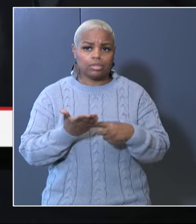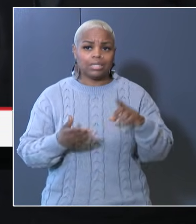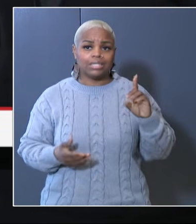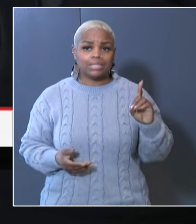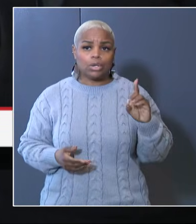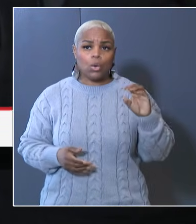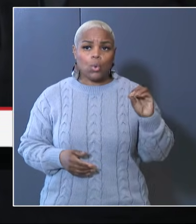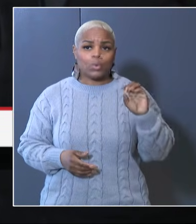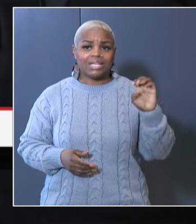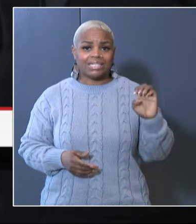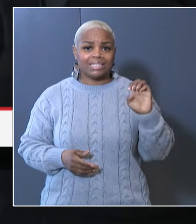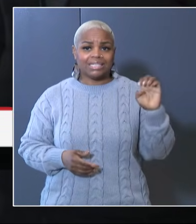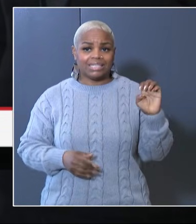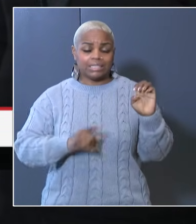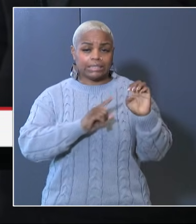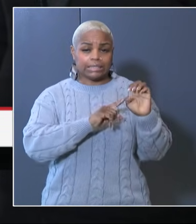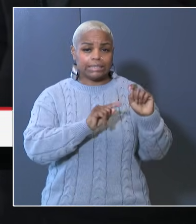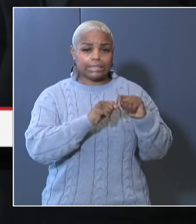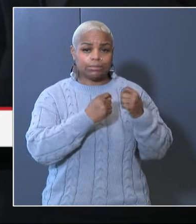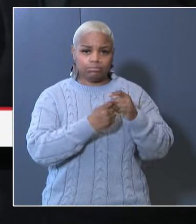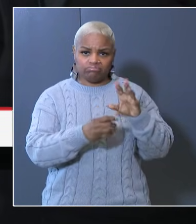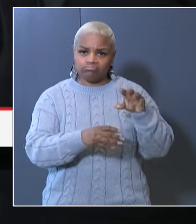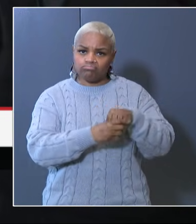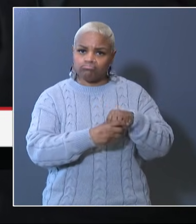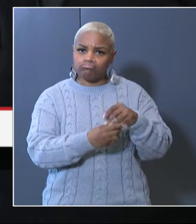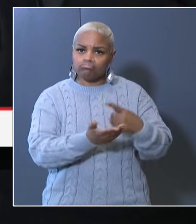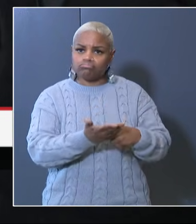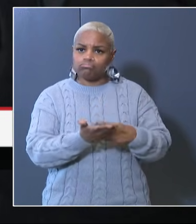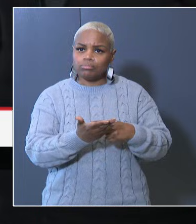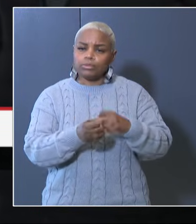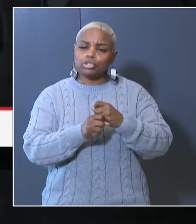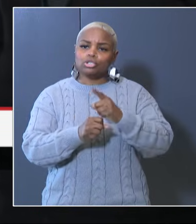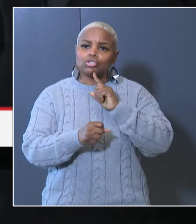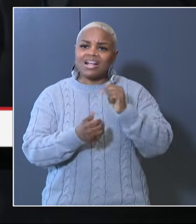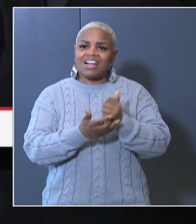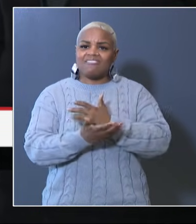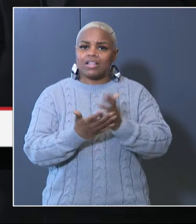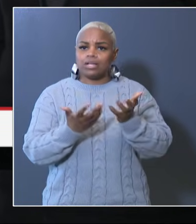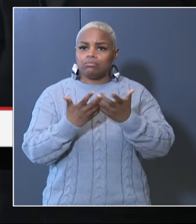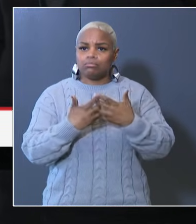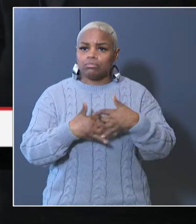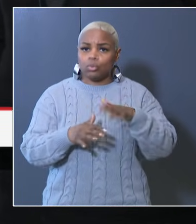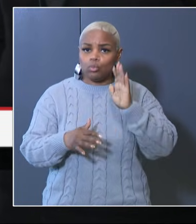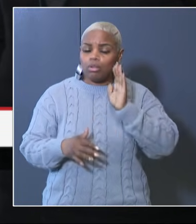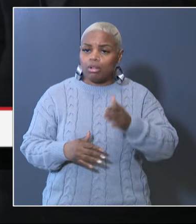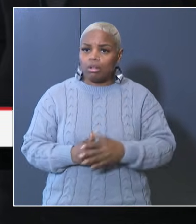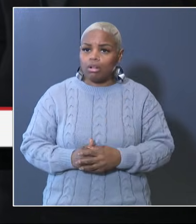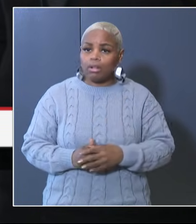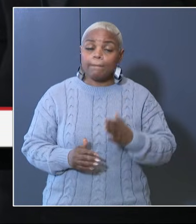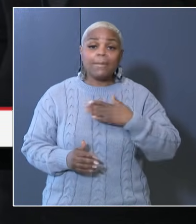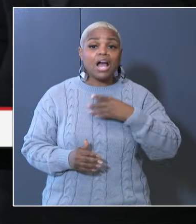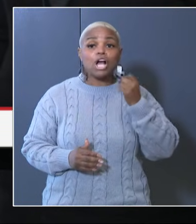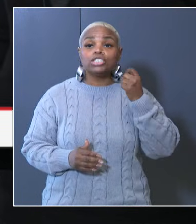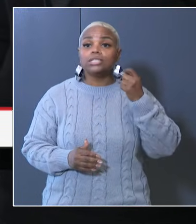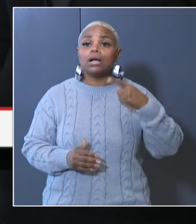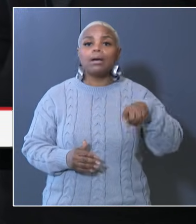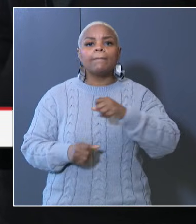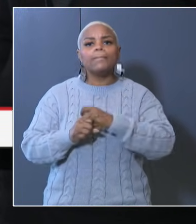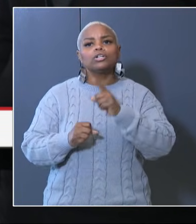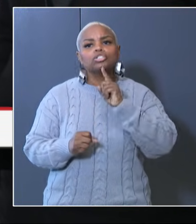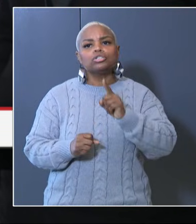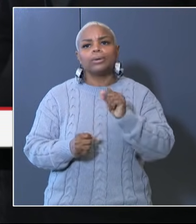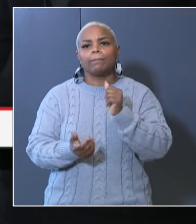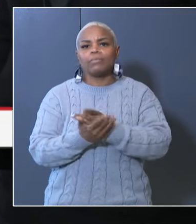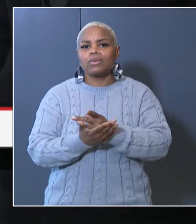want to confirm all of that, but that's my understanding that that has happened. We'll also locate other sites in the